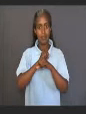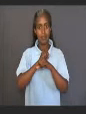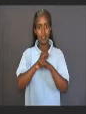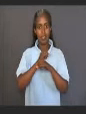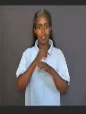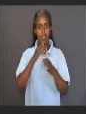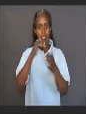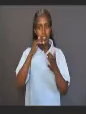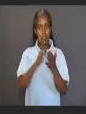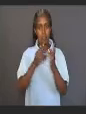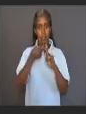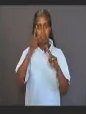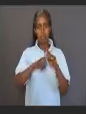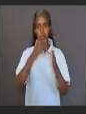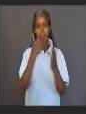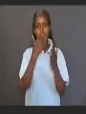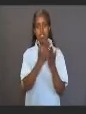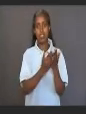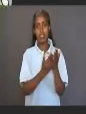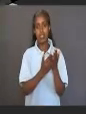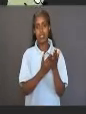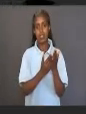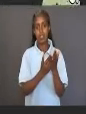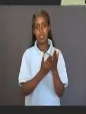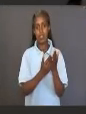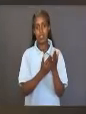Let's get back to our lesson.